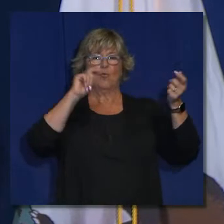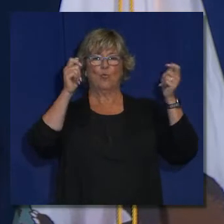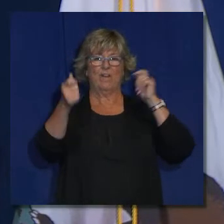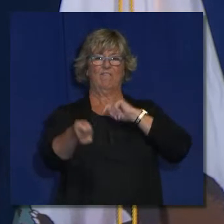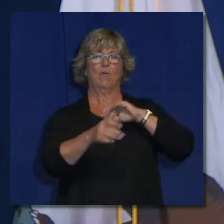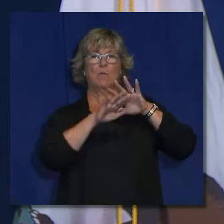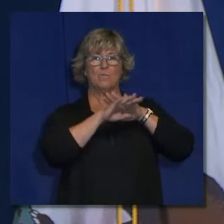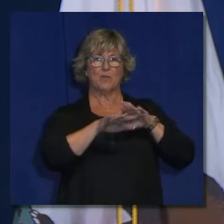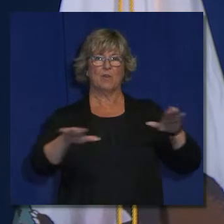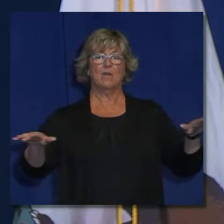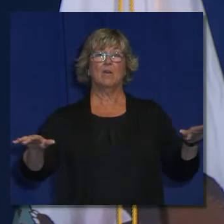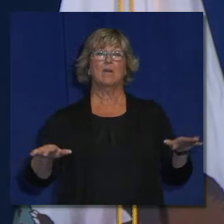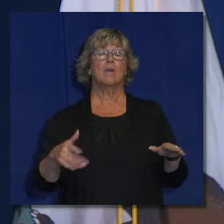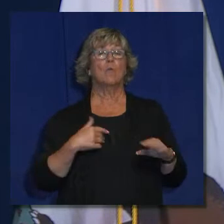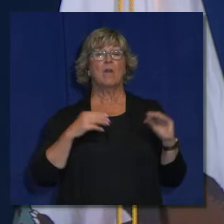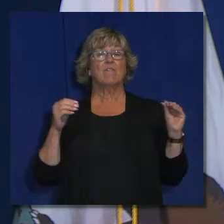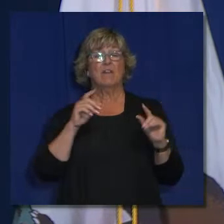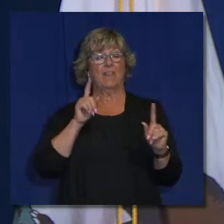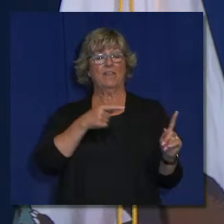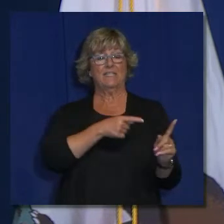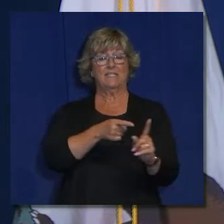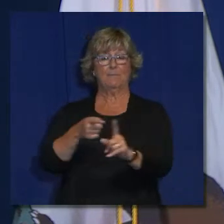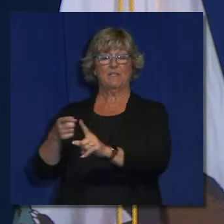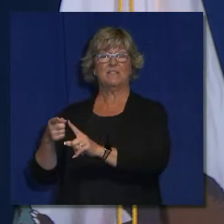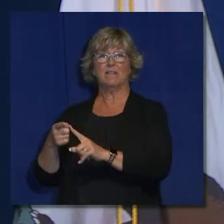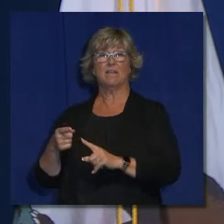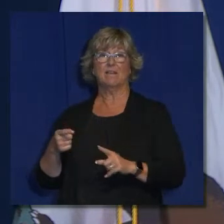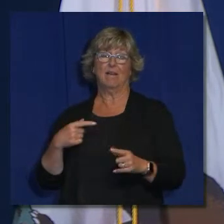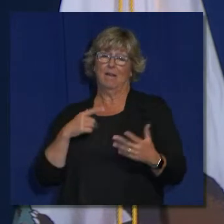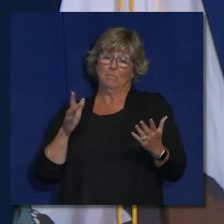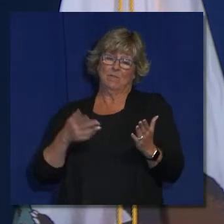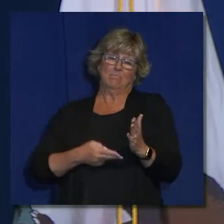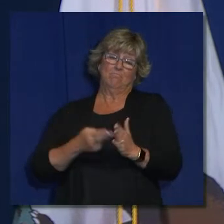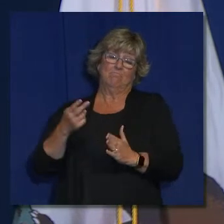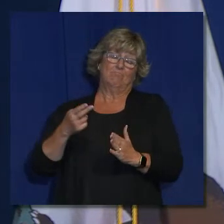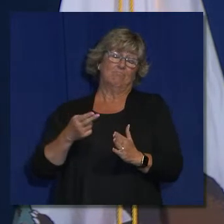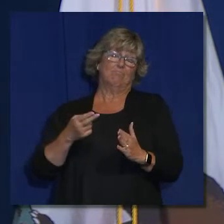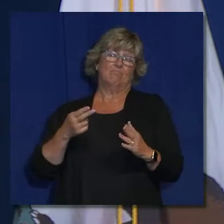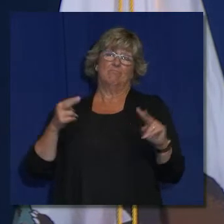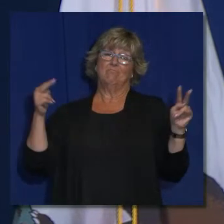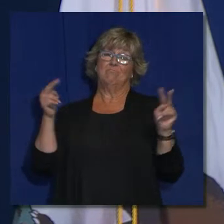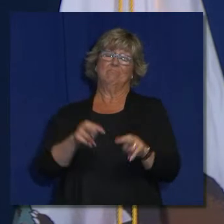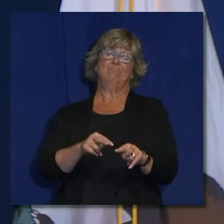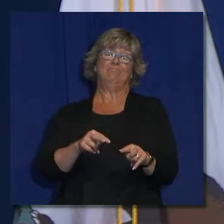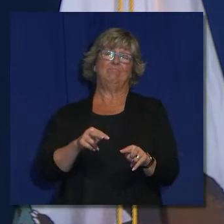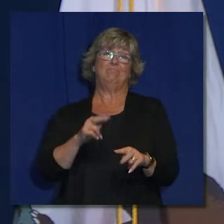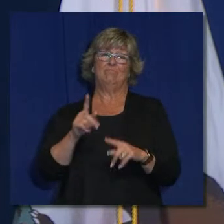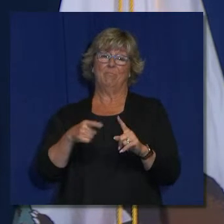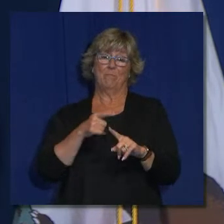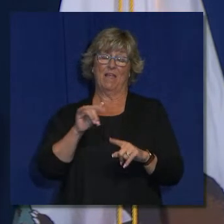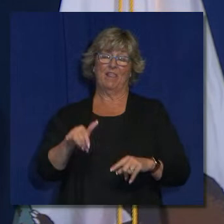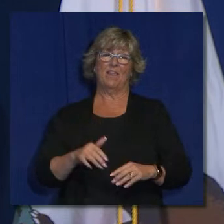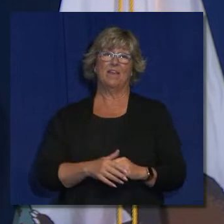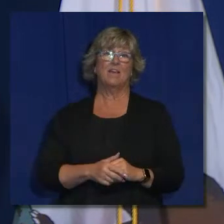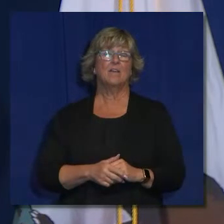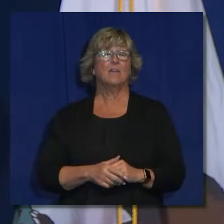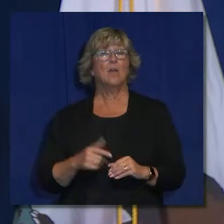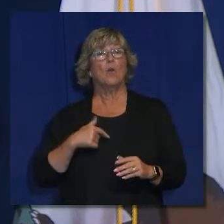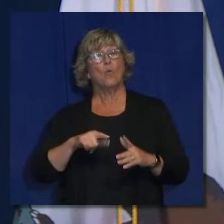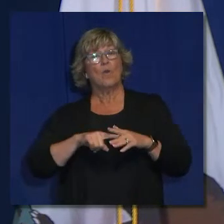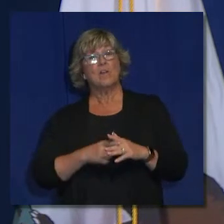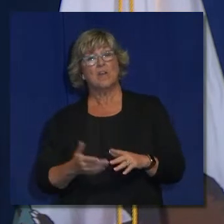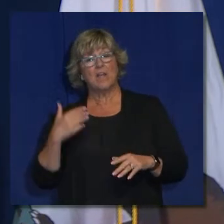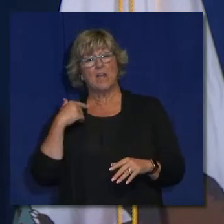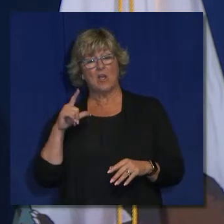across the spectrum. We have nothing specific. Just being transparent about a point of view that I've had for years. We started here